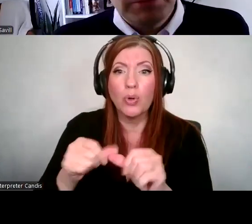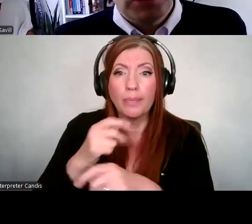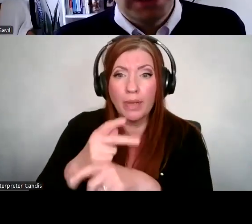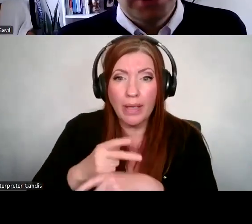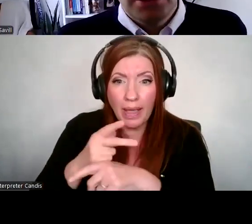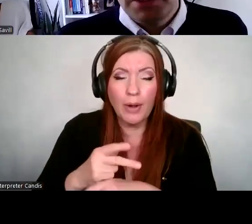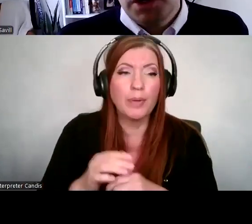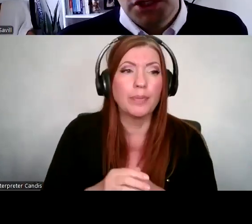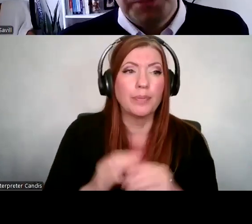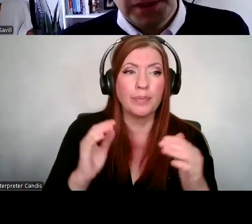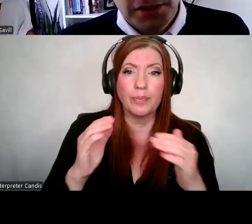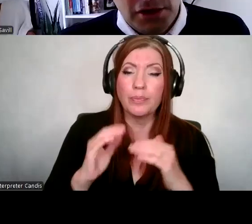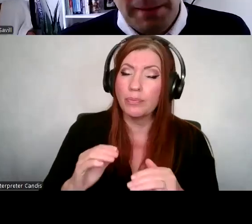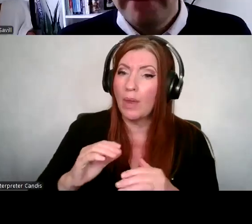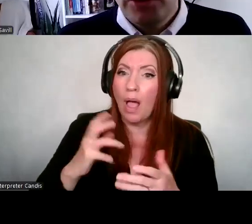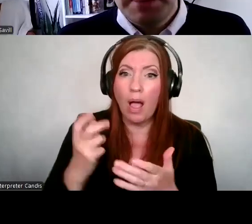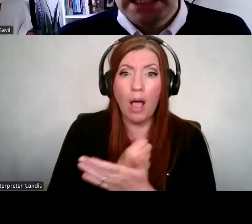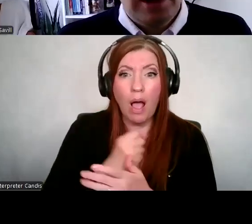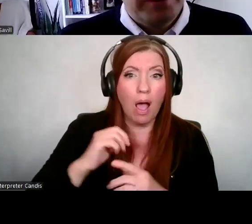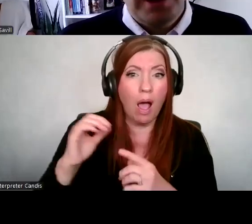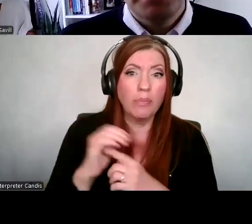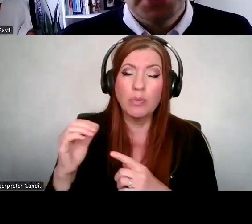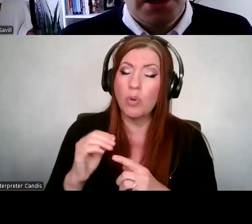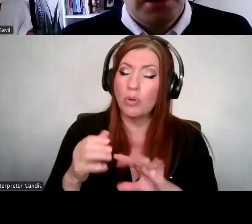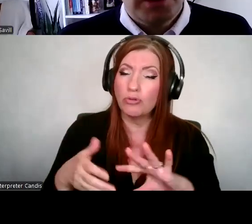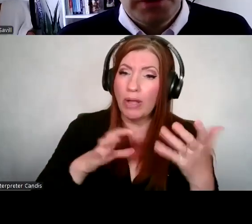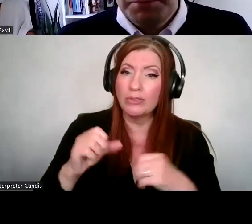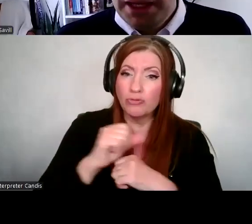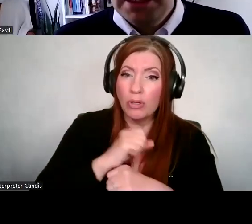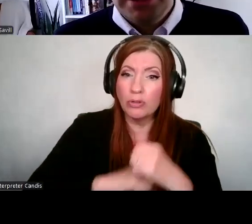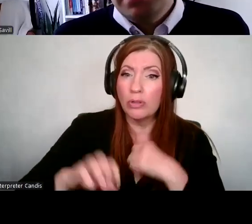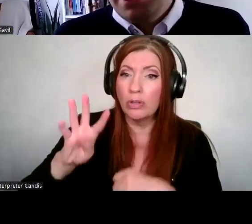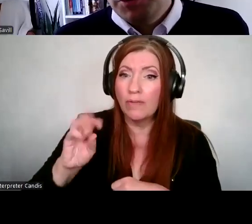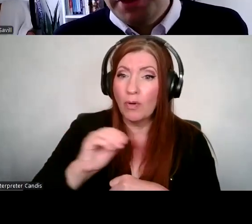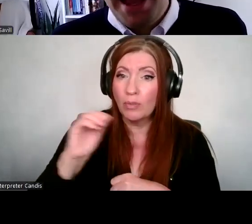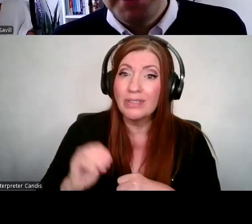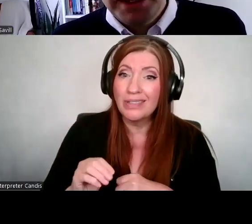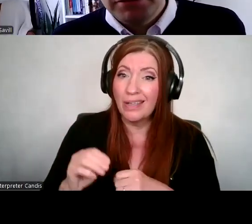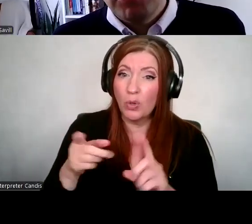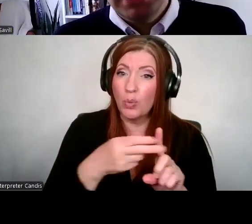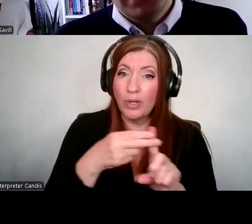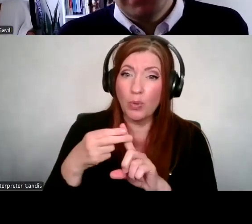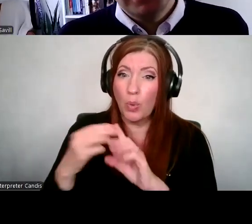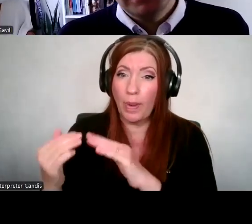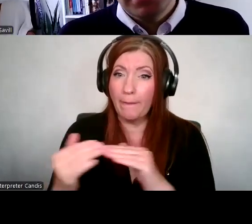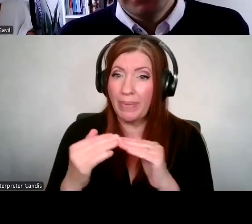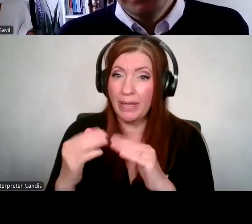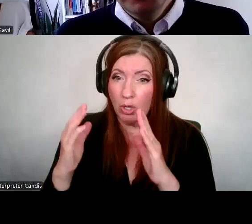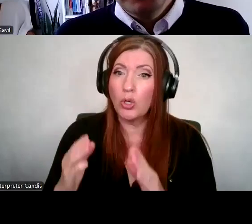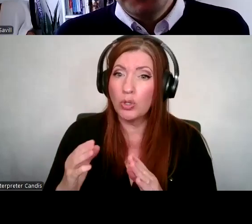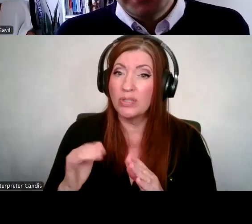around the optimal crisis service structure. So about 40% of our programs recruited peers, and everyone that had peers really